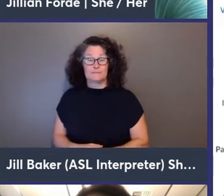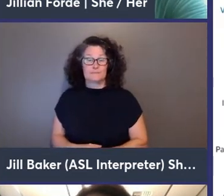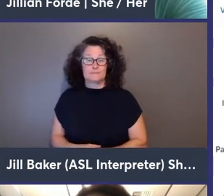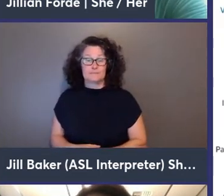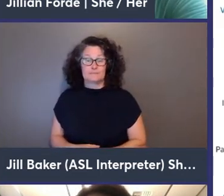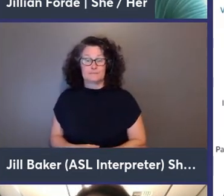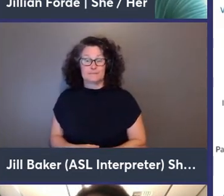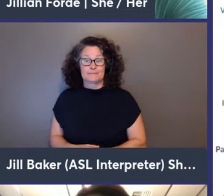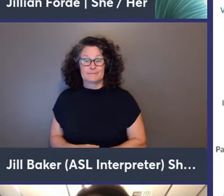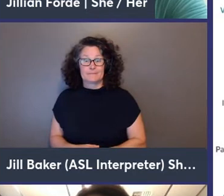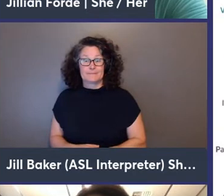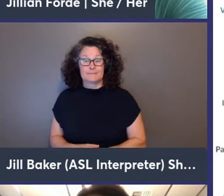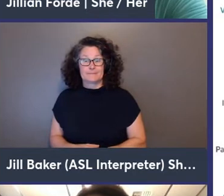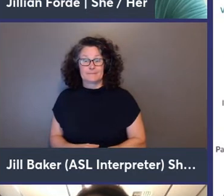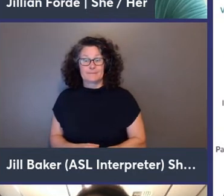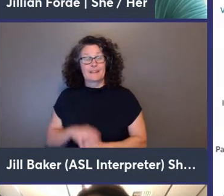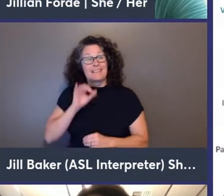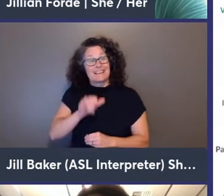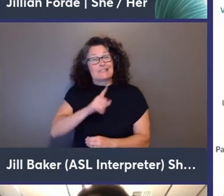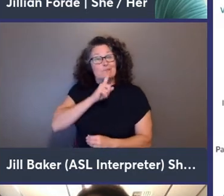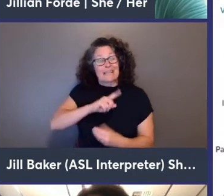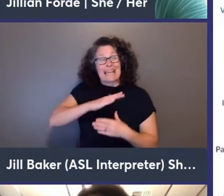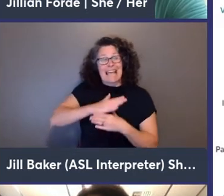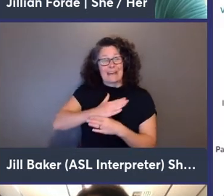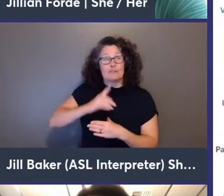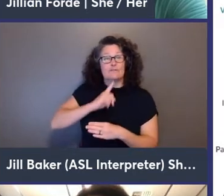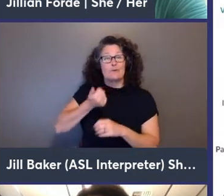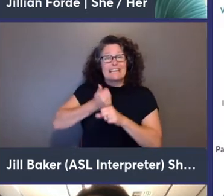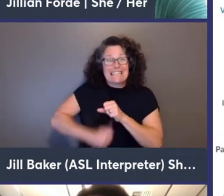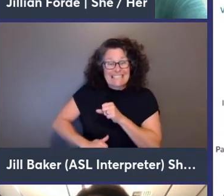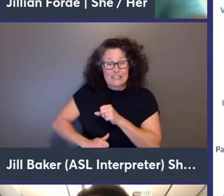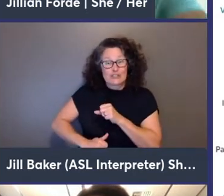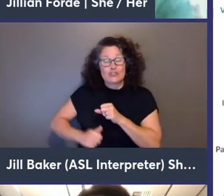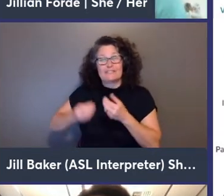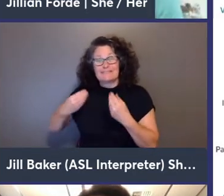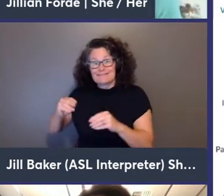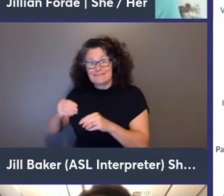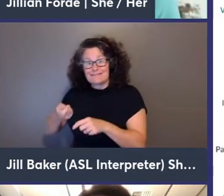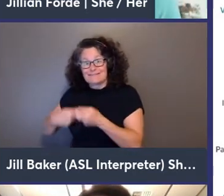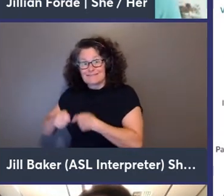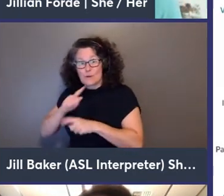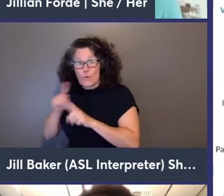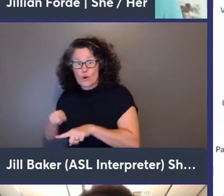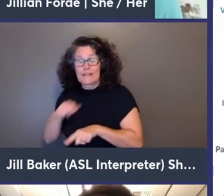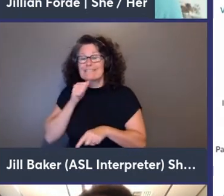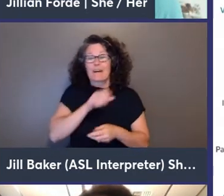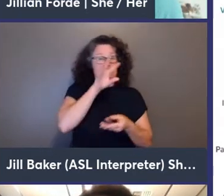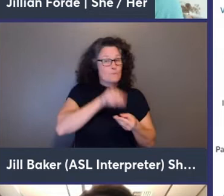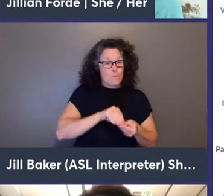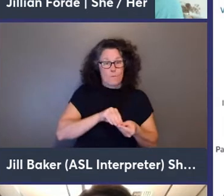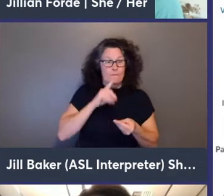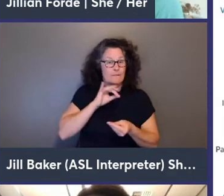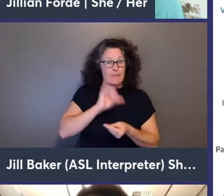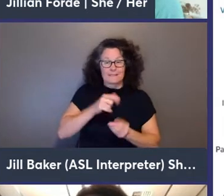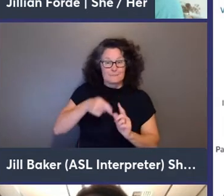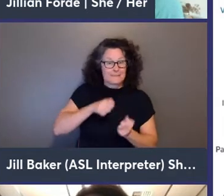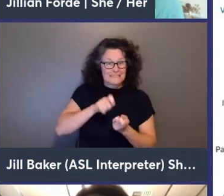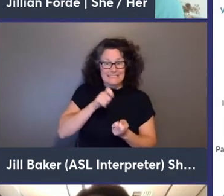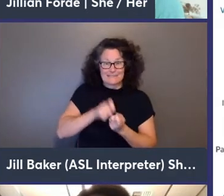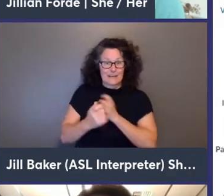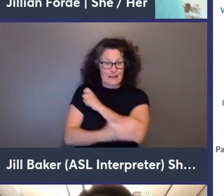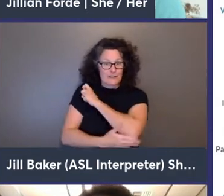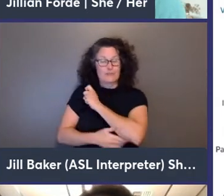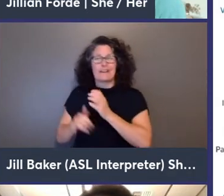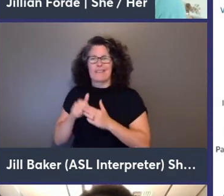it's actually the average of each transaction order, not the total of the country. So that's the